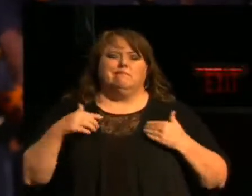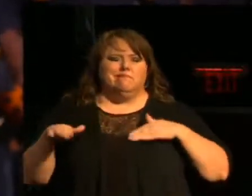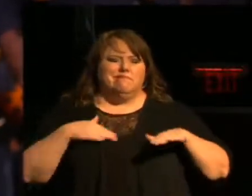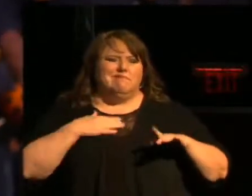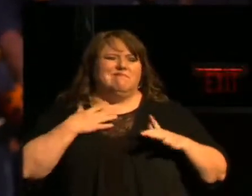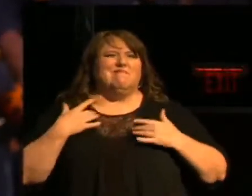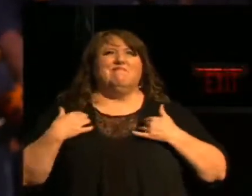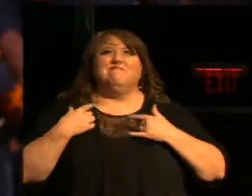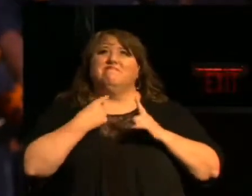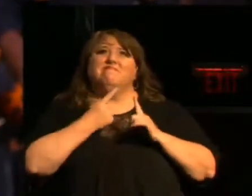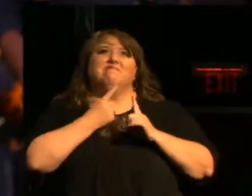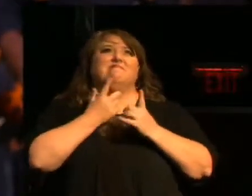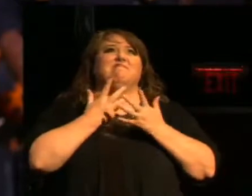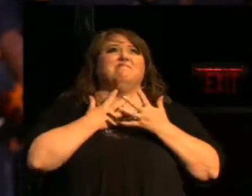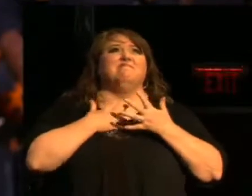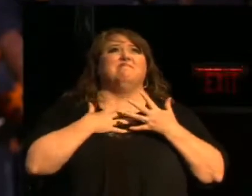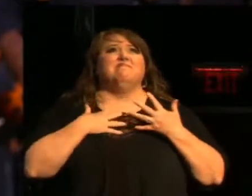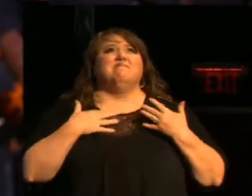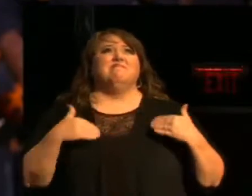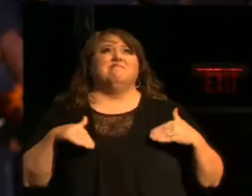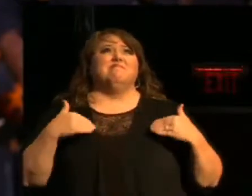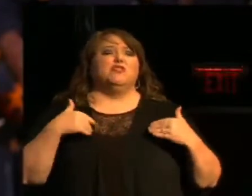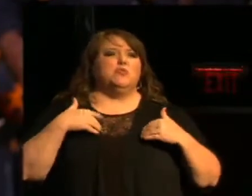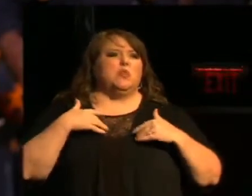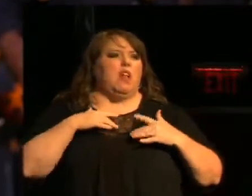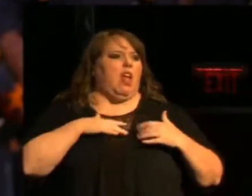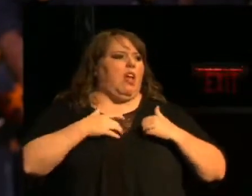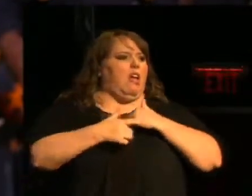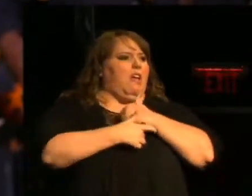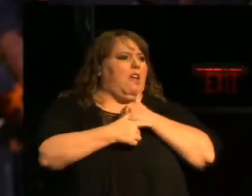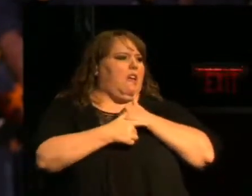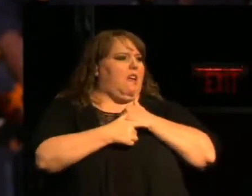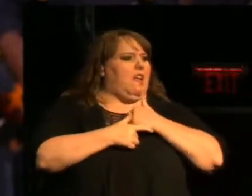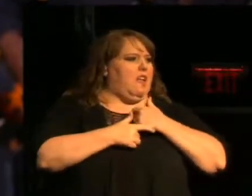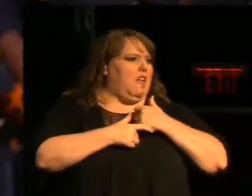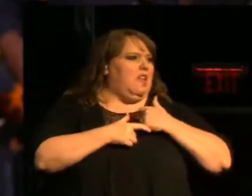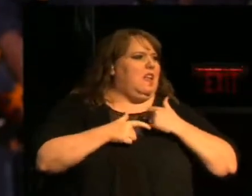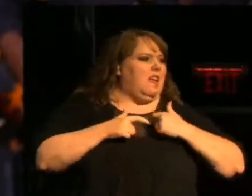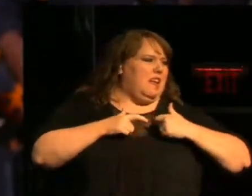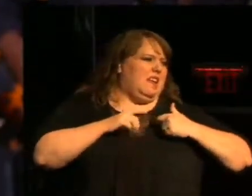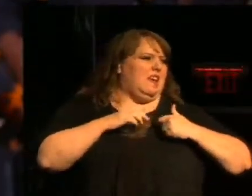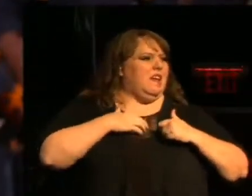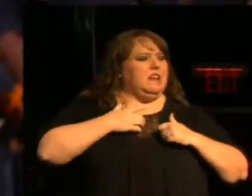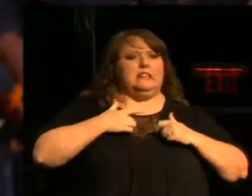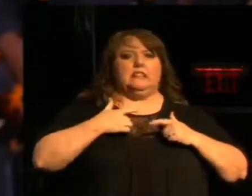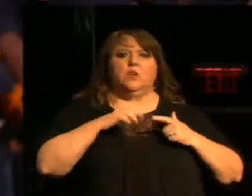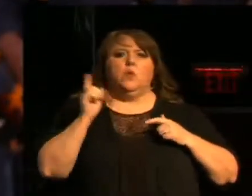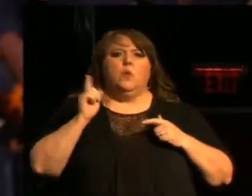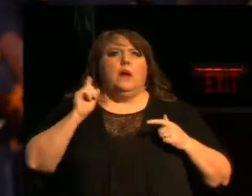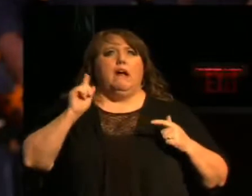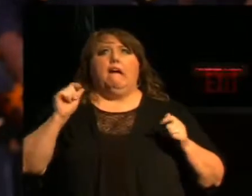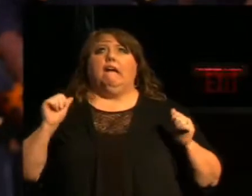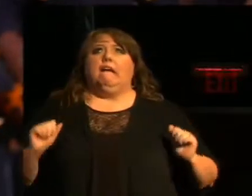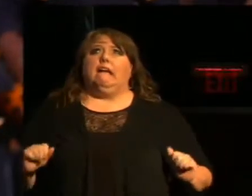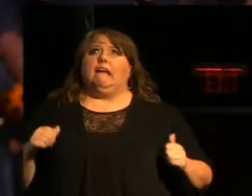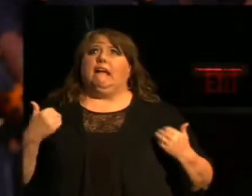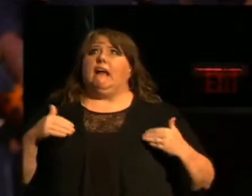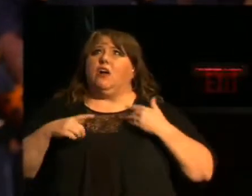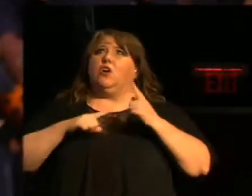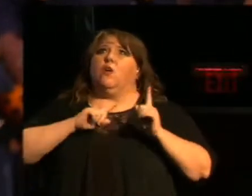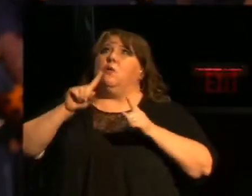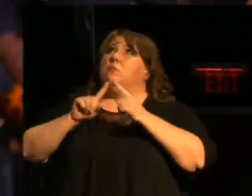they were not just your typical musicians. They were the best of the best. every race, every